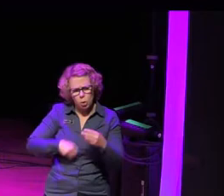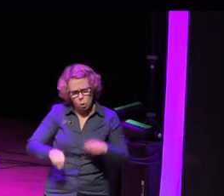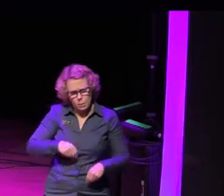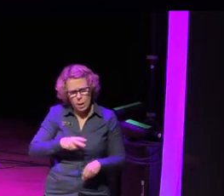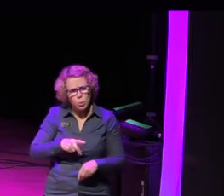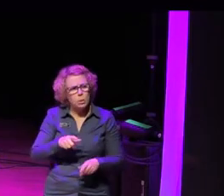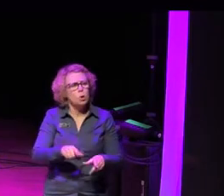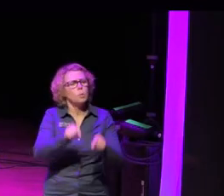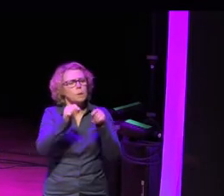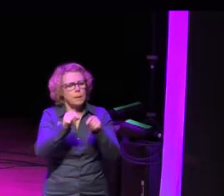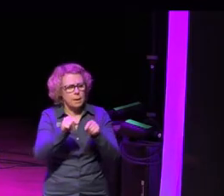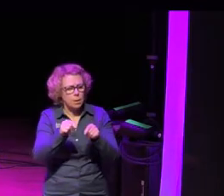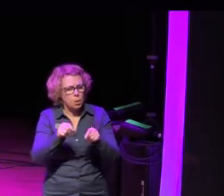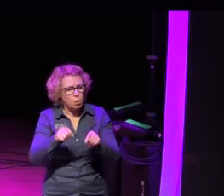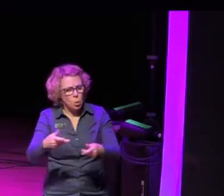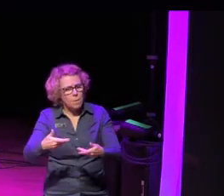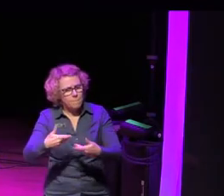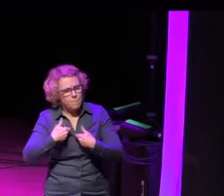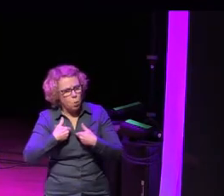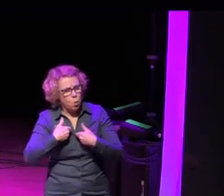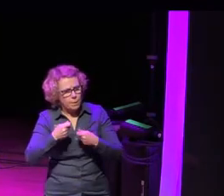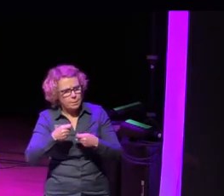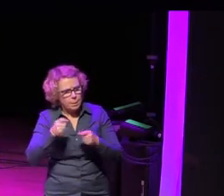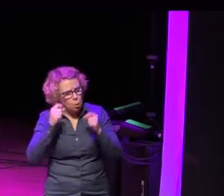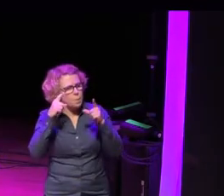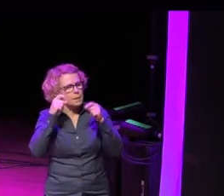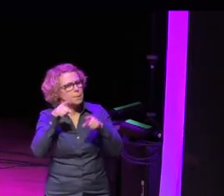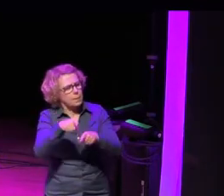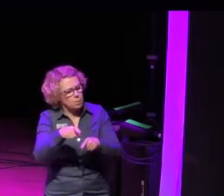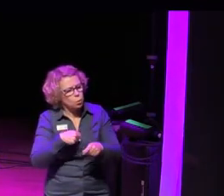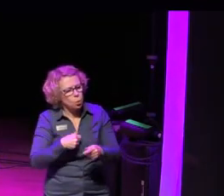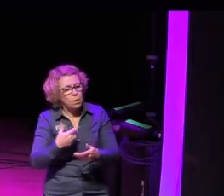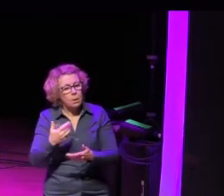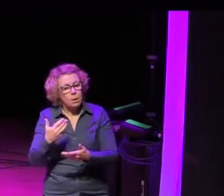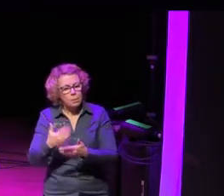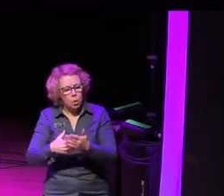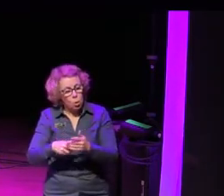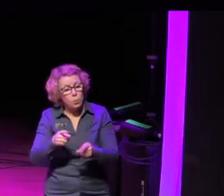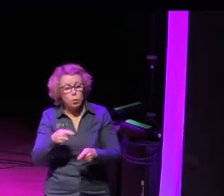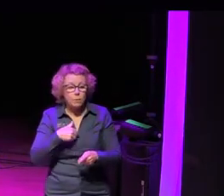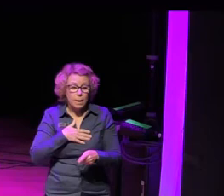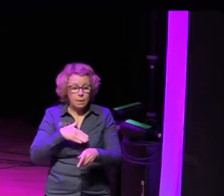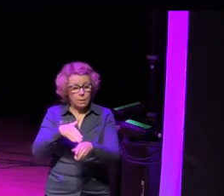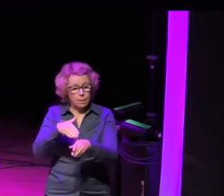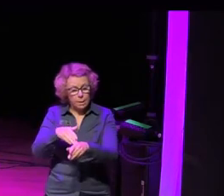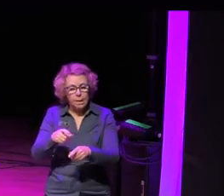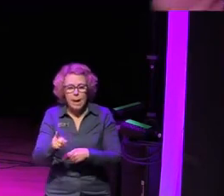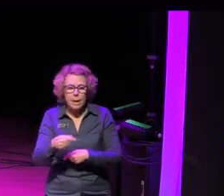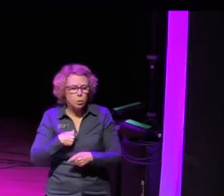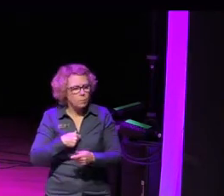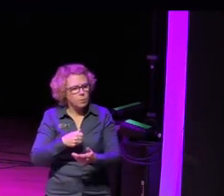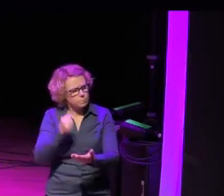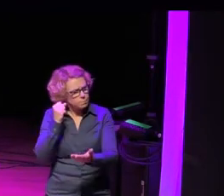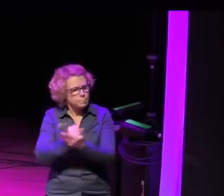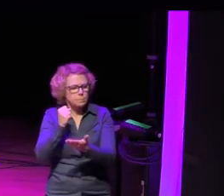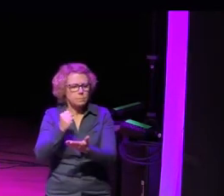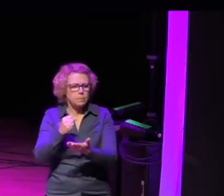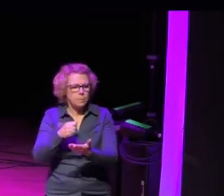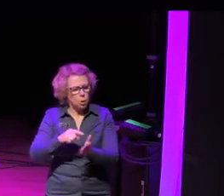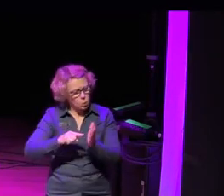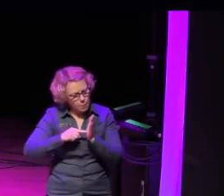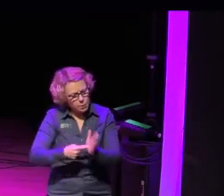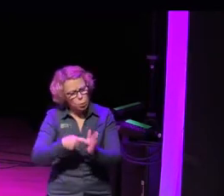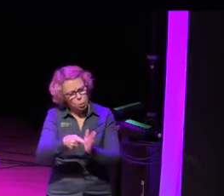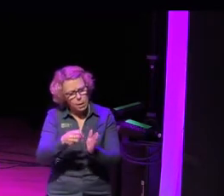the knowledge in a way and thereby prepare cases if that's what you want, or you want to stigmatize, you can highlight it